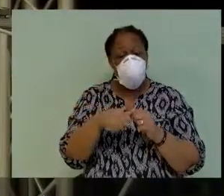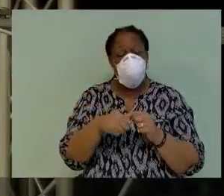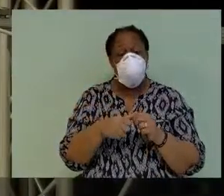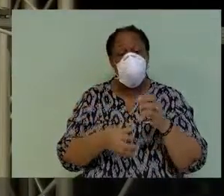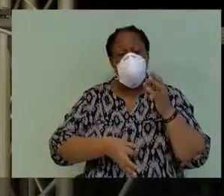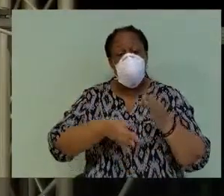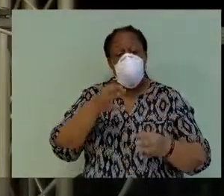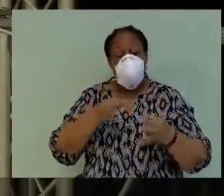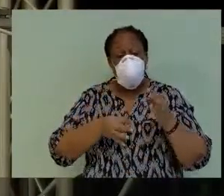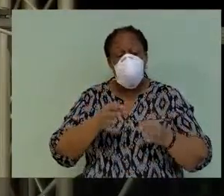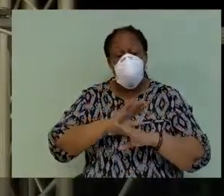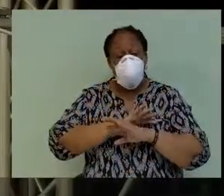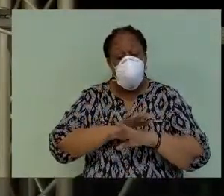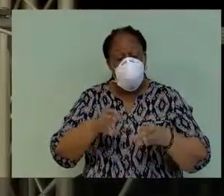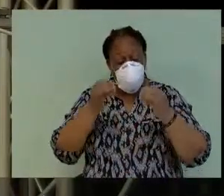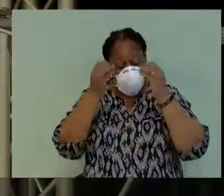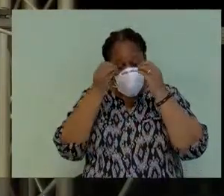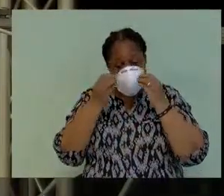penalty